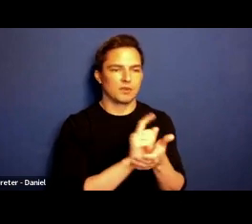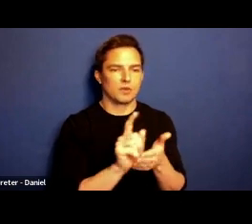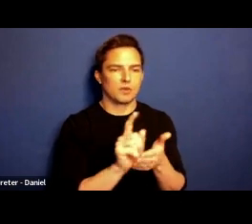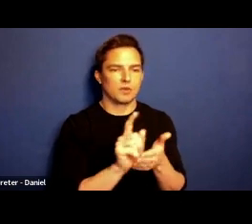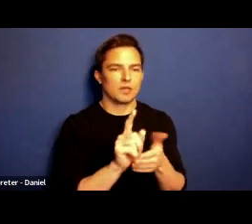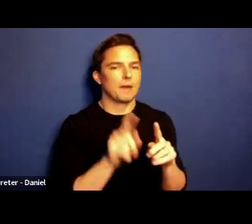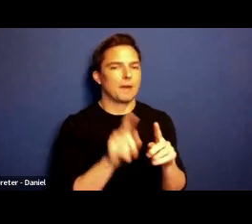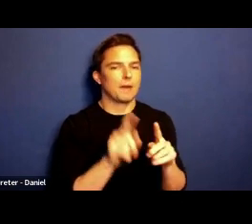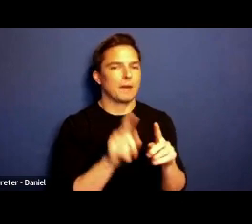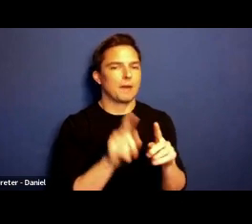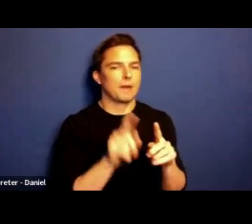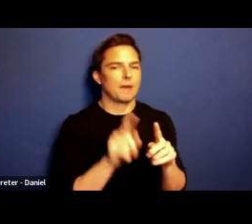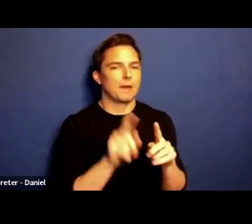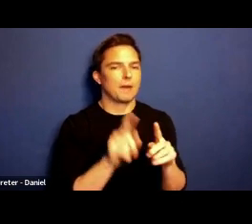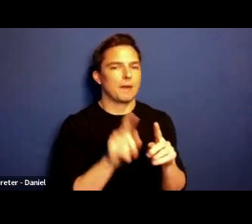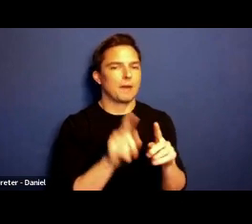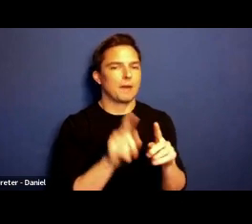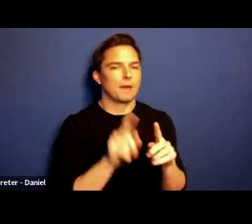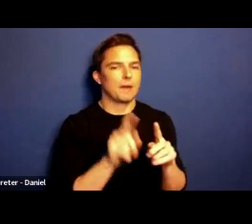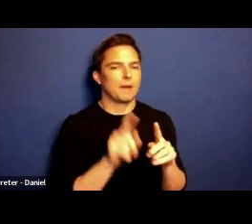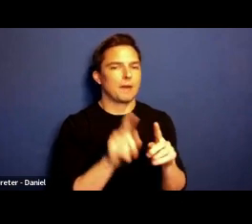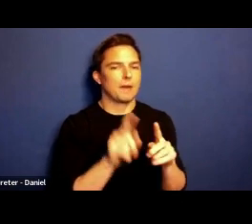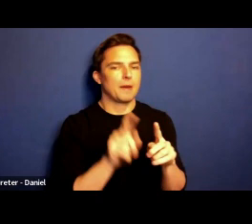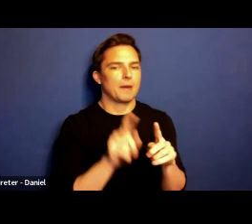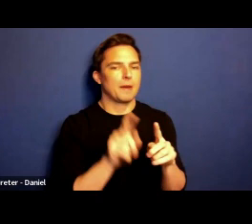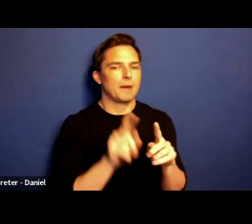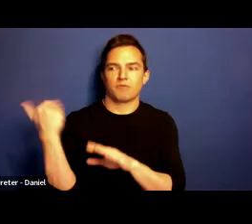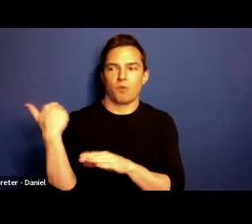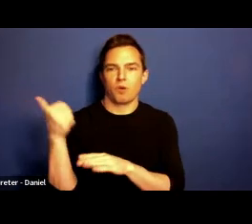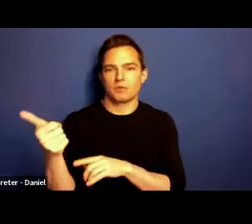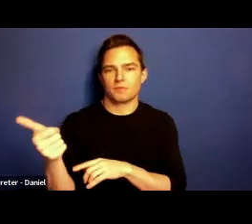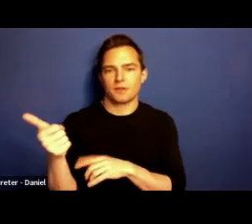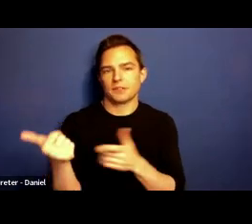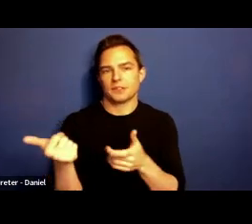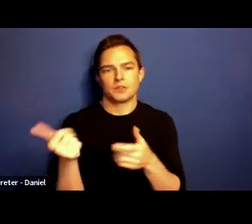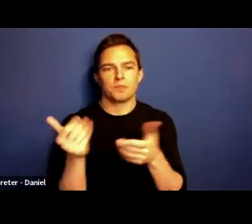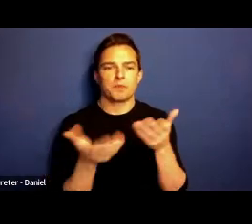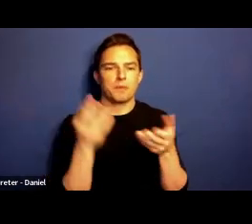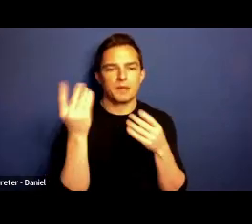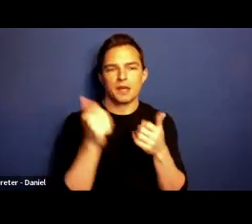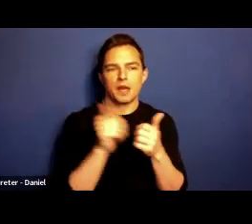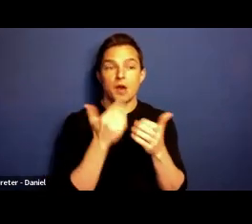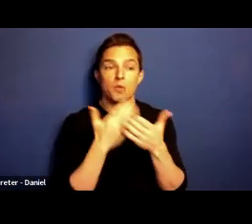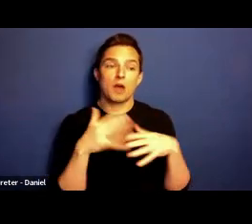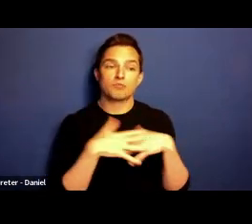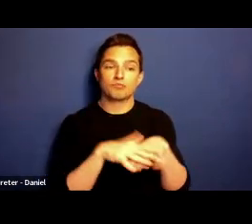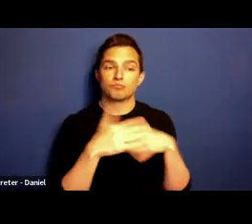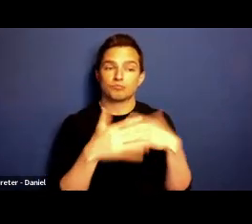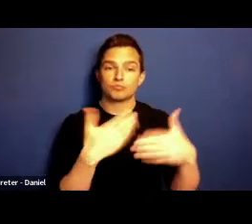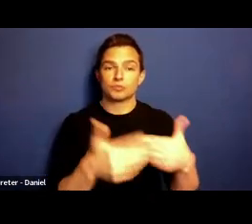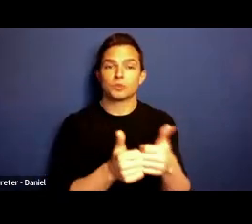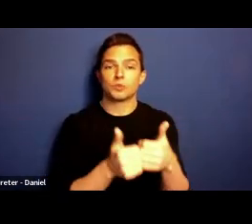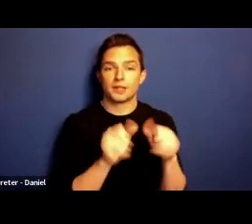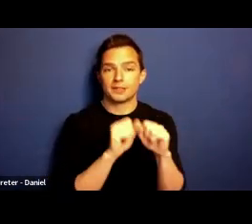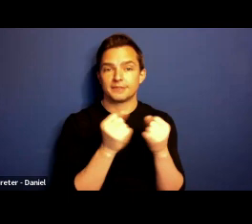were before. For example, you might want to think about how well integrated they are in or what kinds